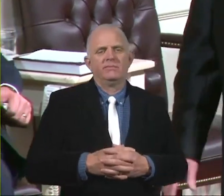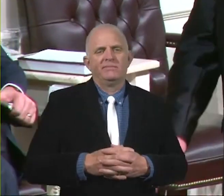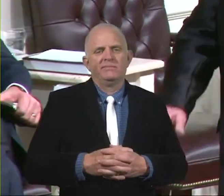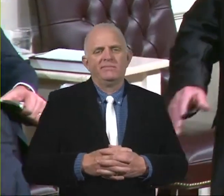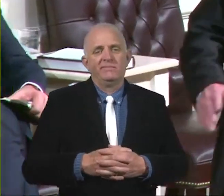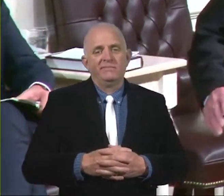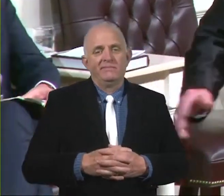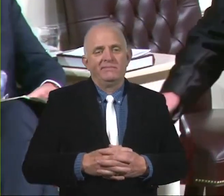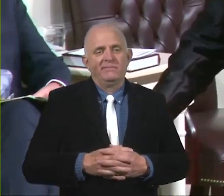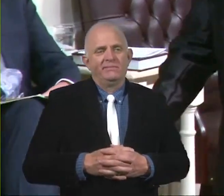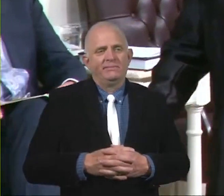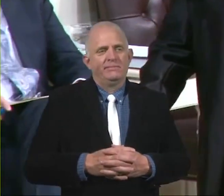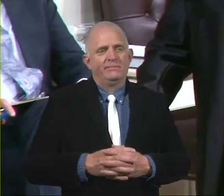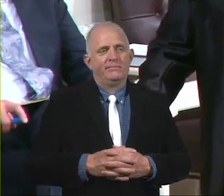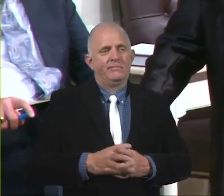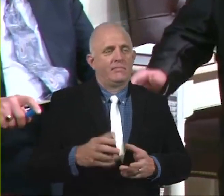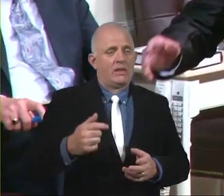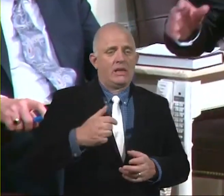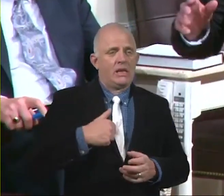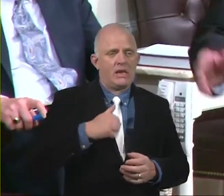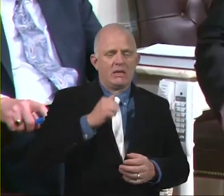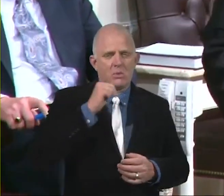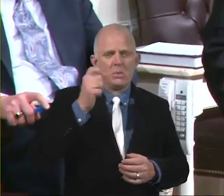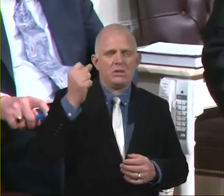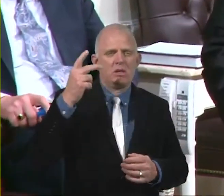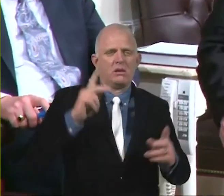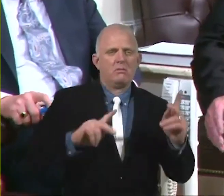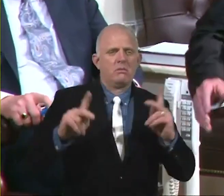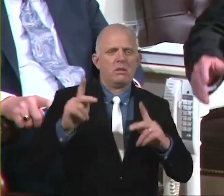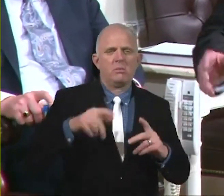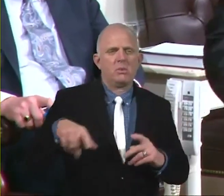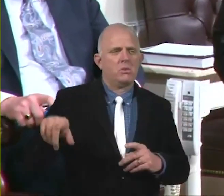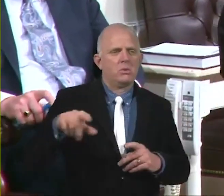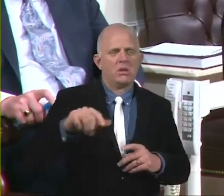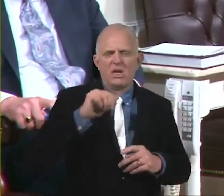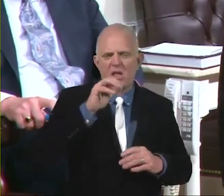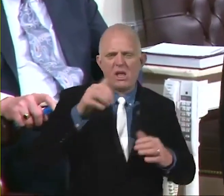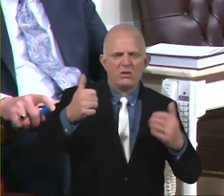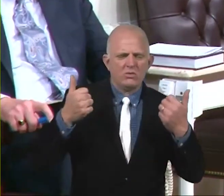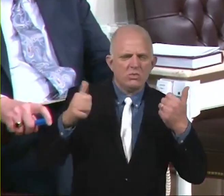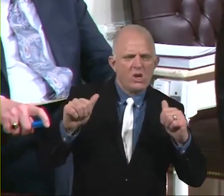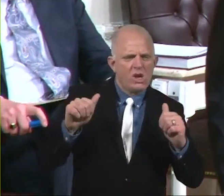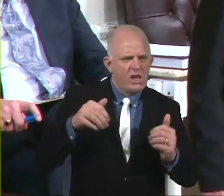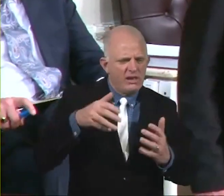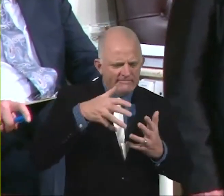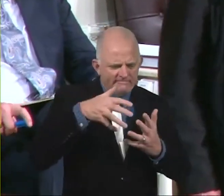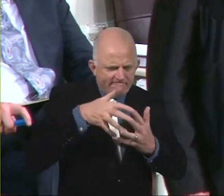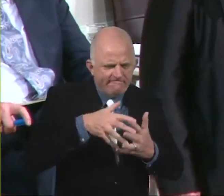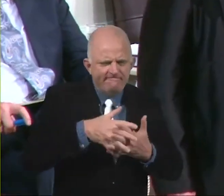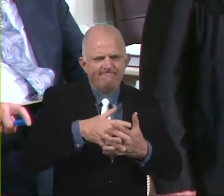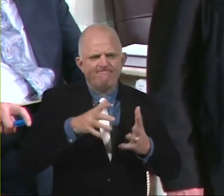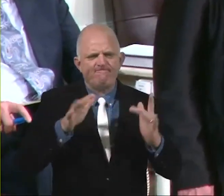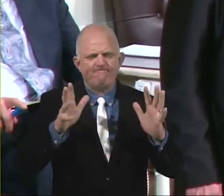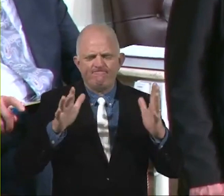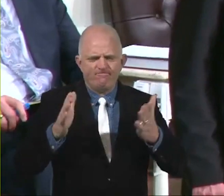Boy, I don't understand people that don't saturate themselves with the Old Testament.